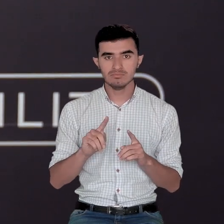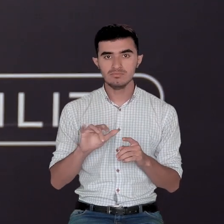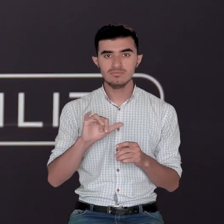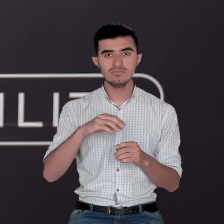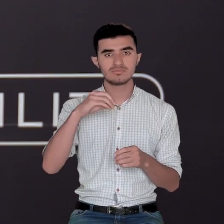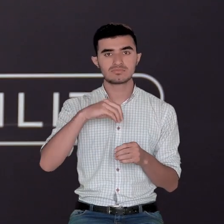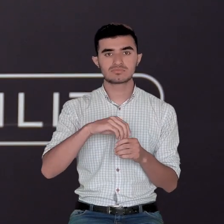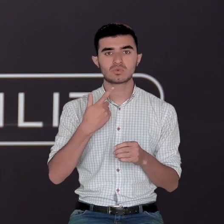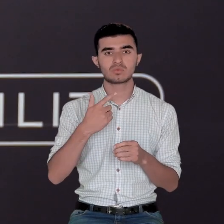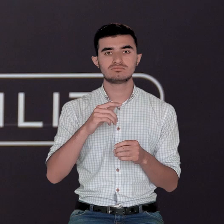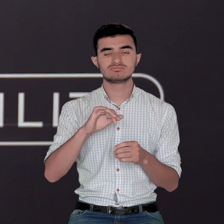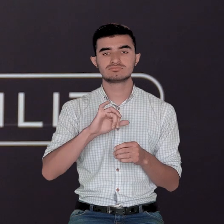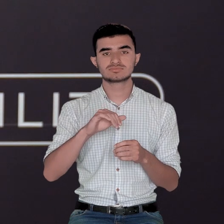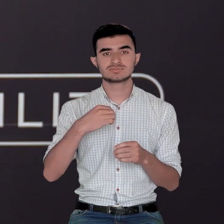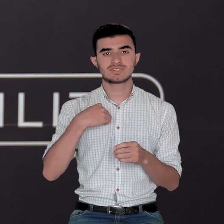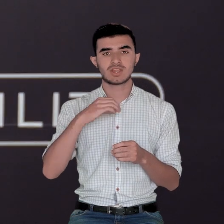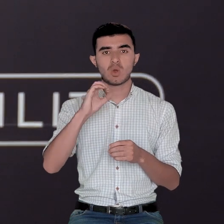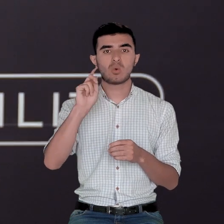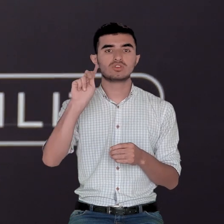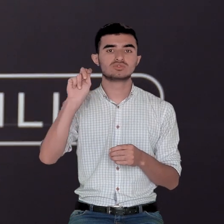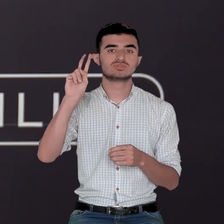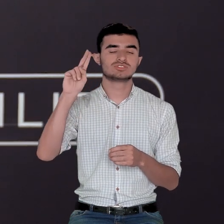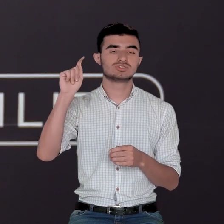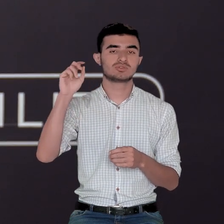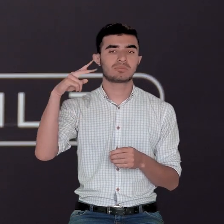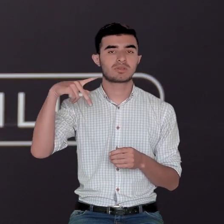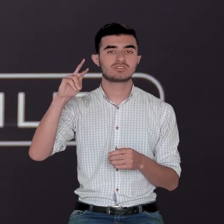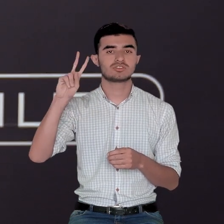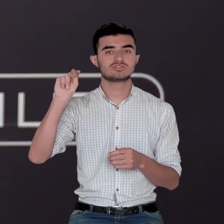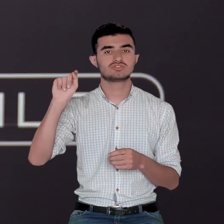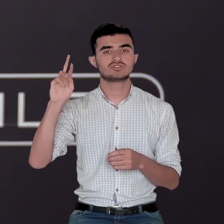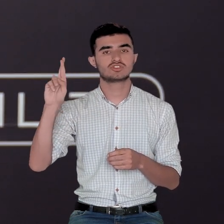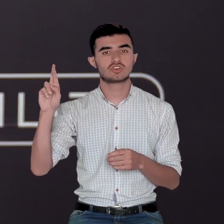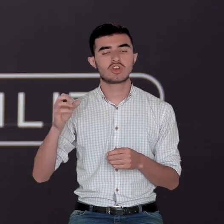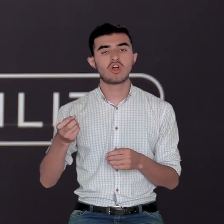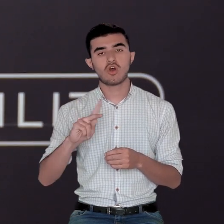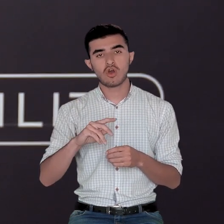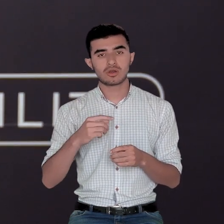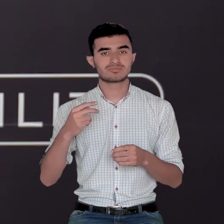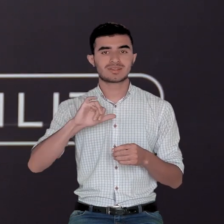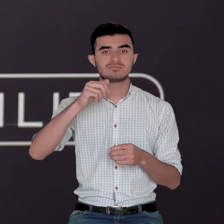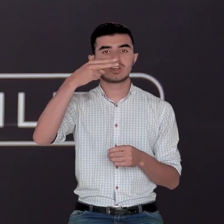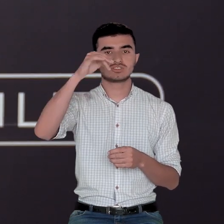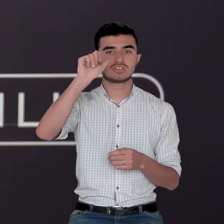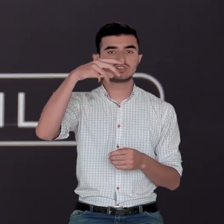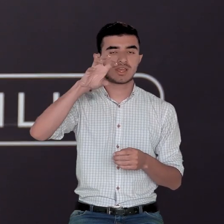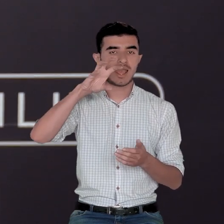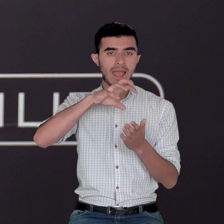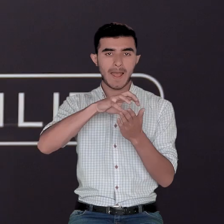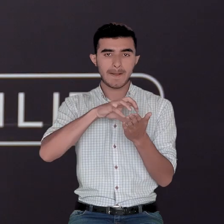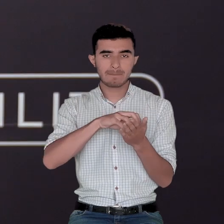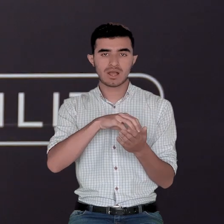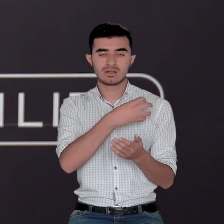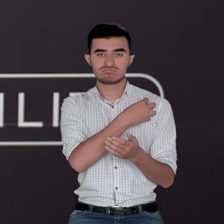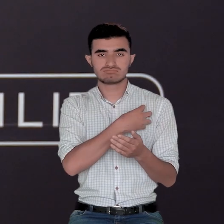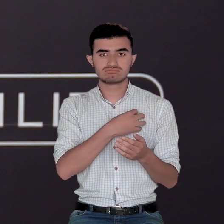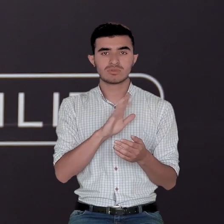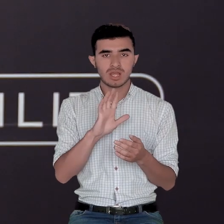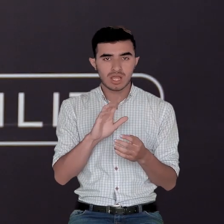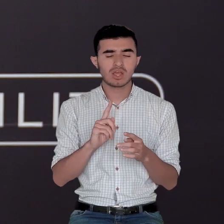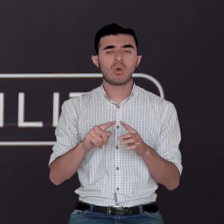not exactly. Like the physiotherapy, there's acupuncture, acupressure, reflexology, there's hijama, there